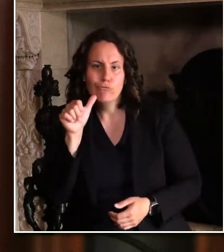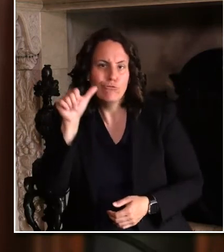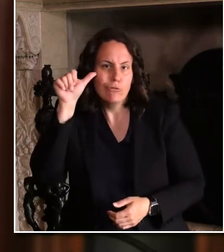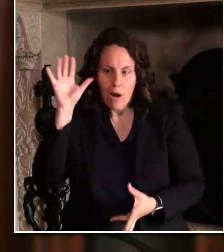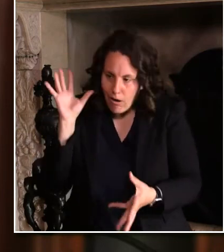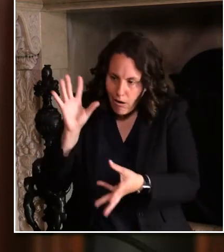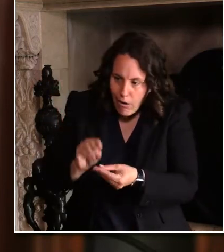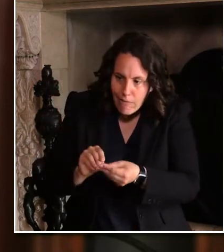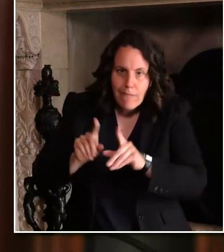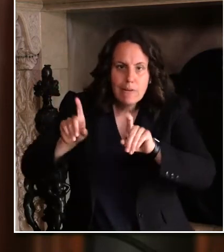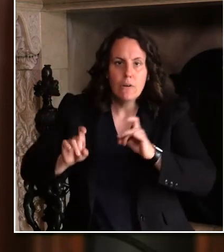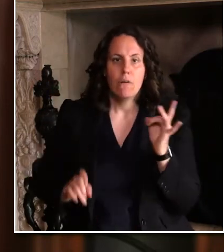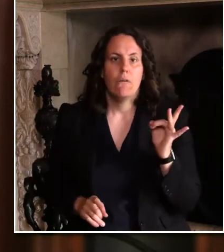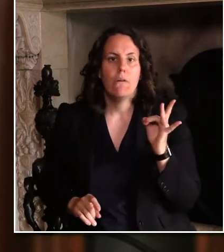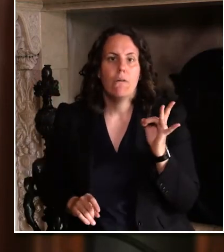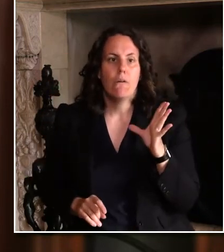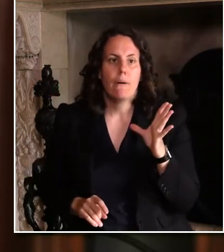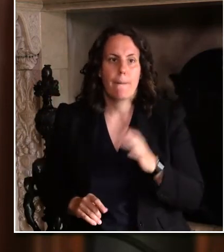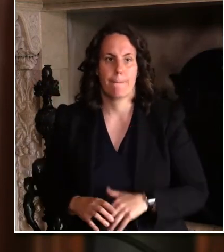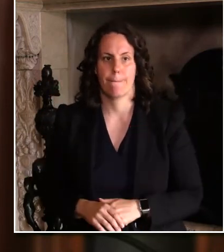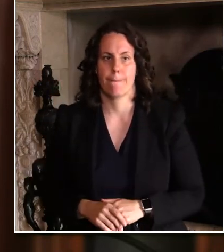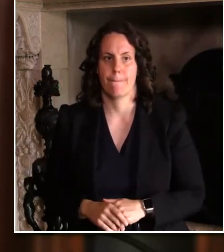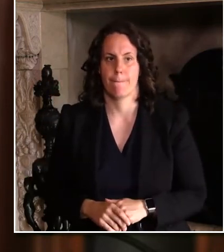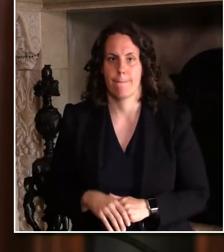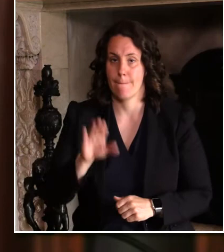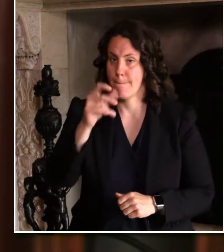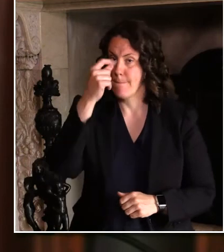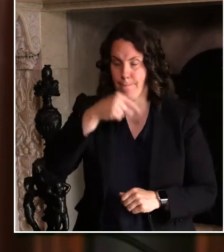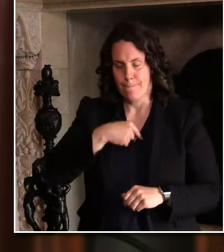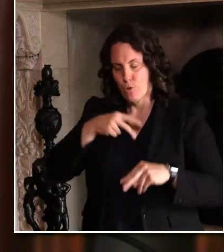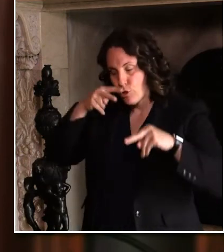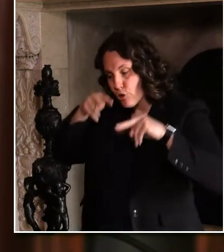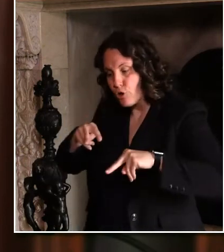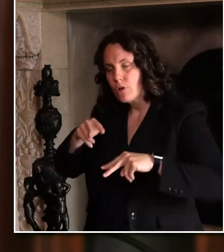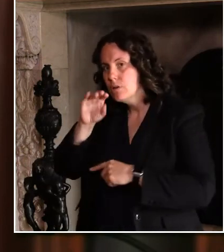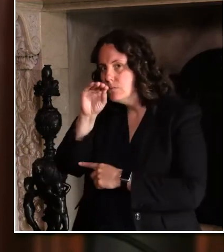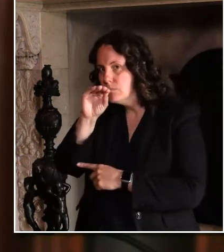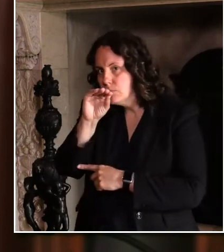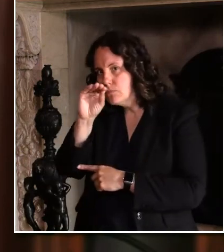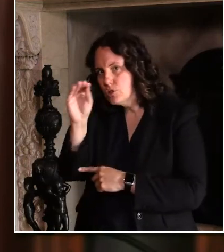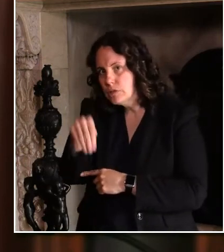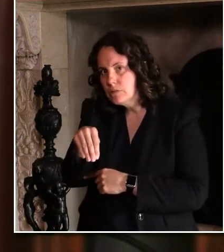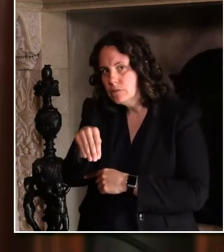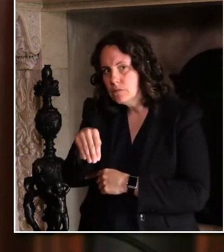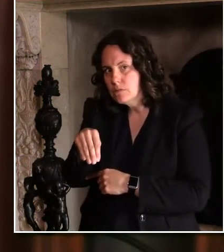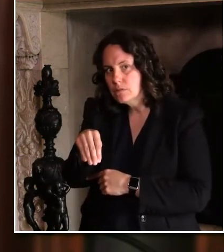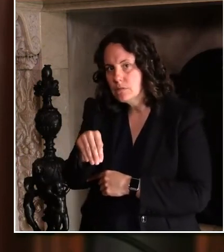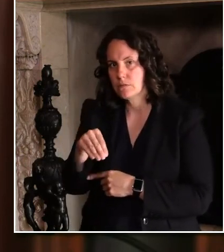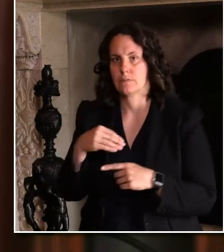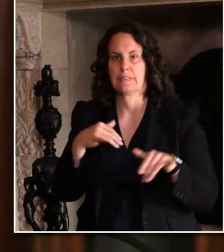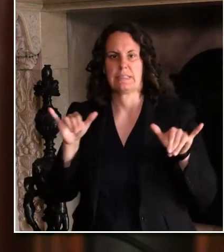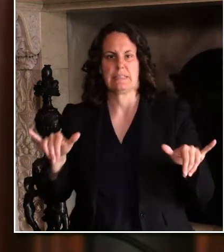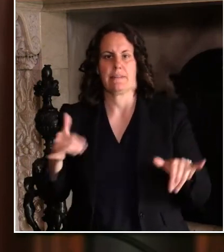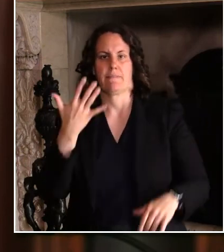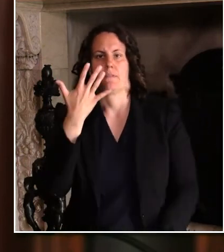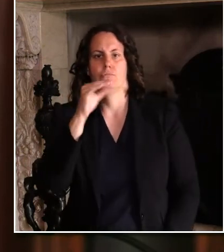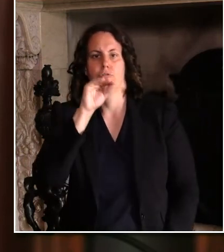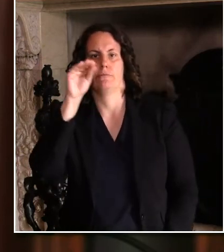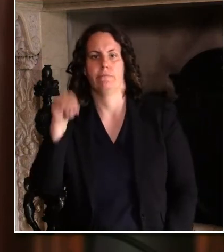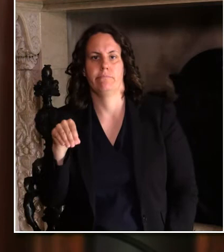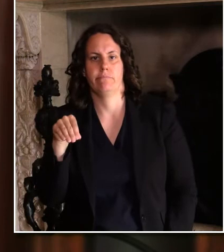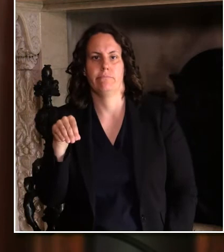percentage. That's where we want to be over the trend here. So while we're